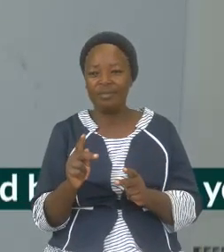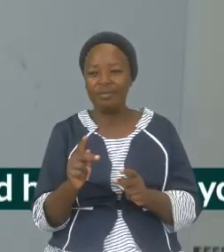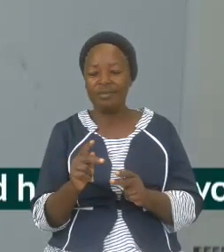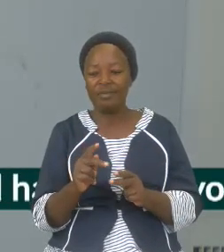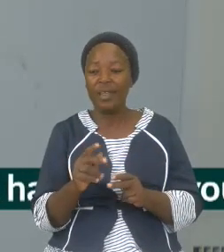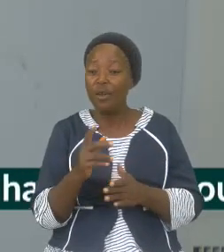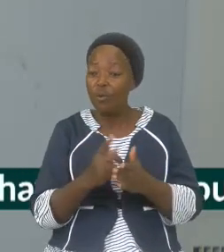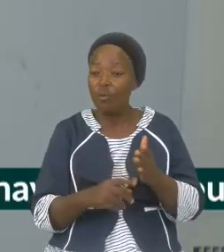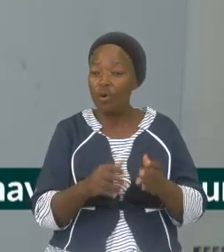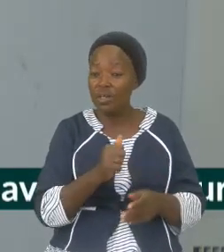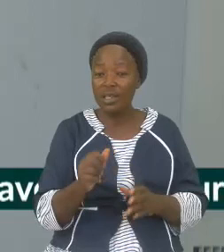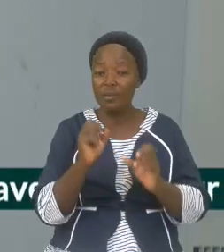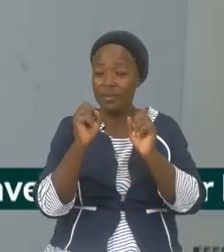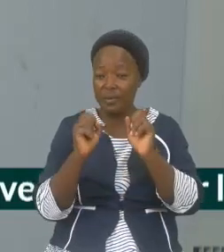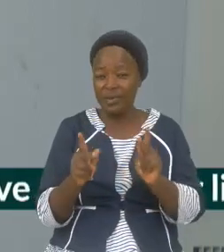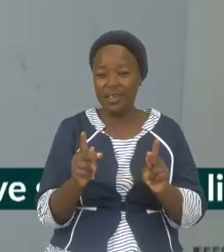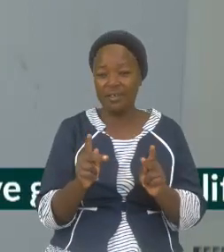What a privilege